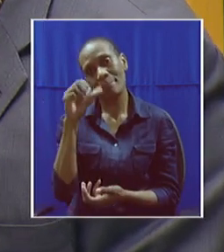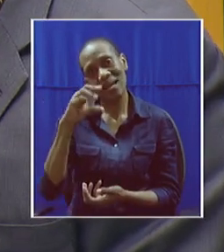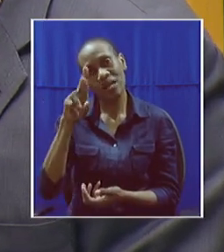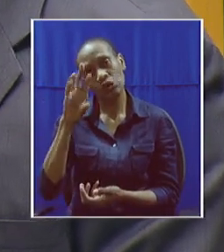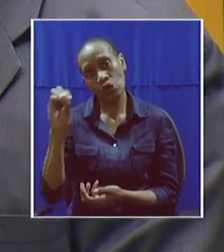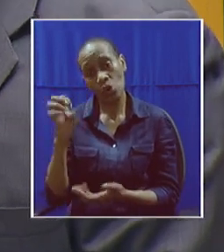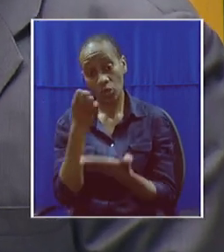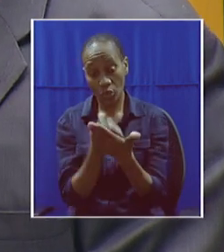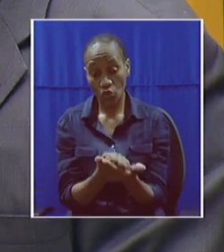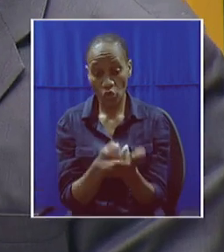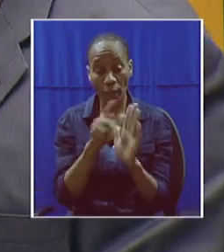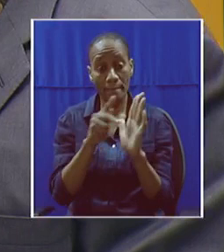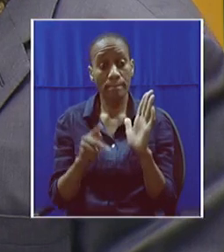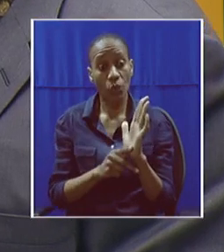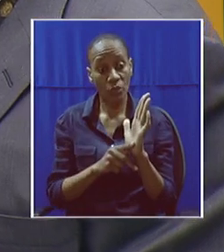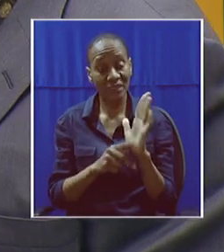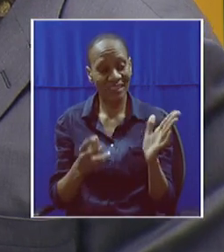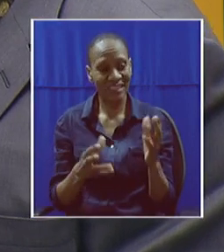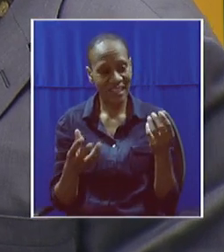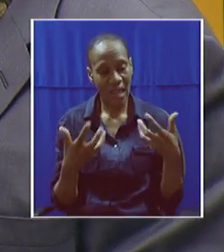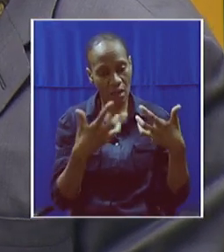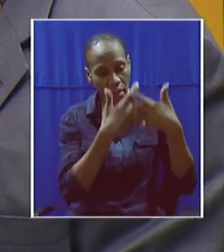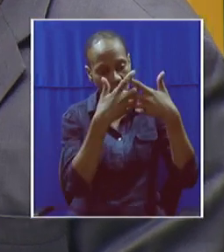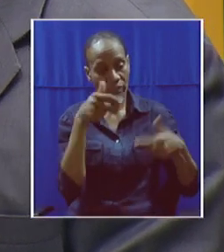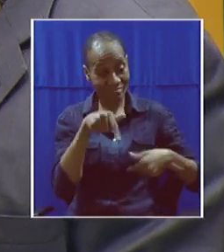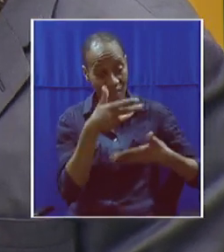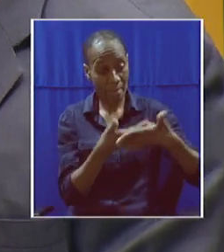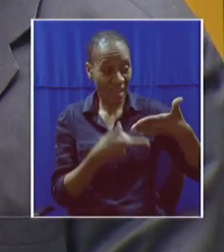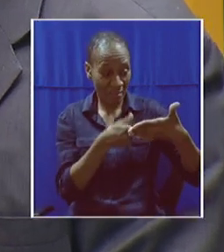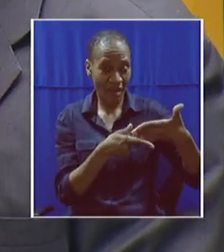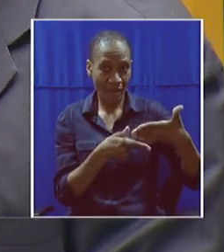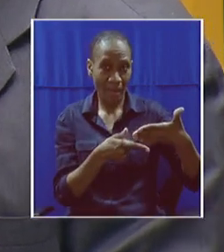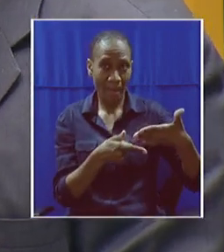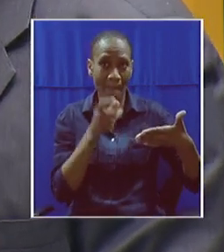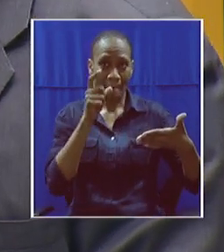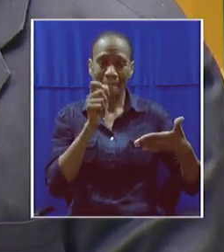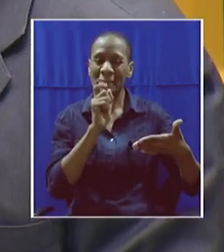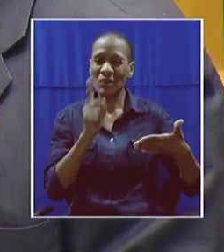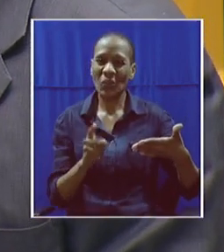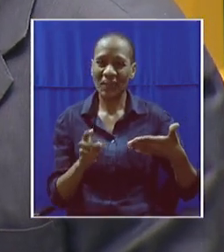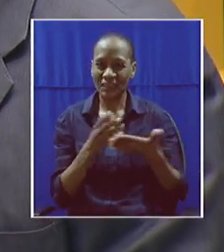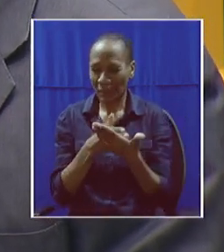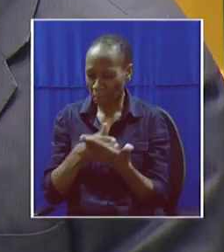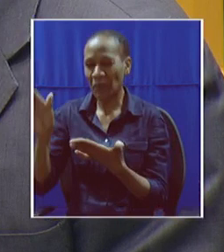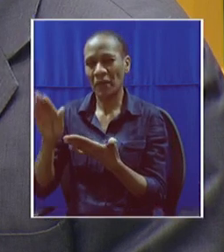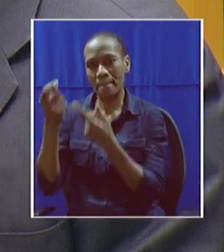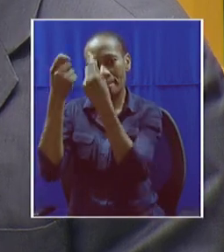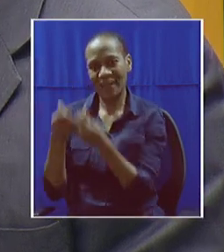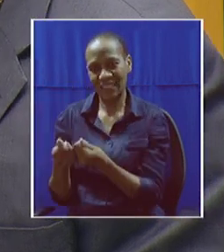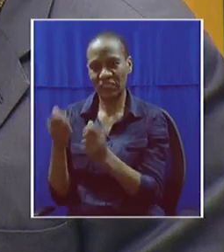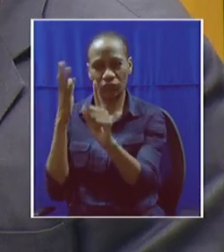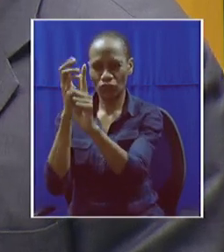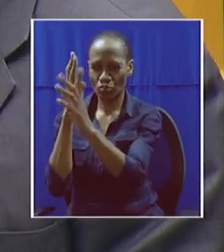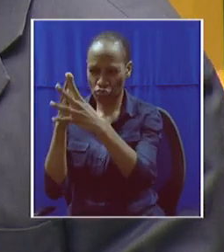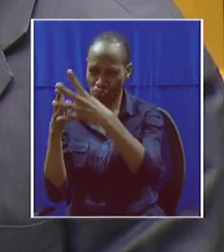macroeconomic policy that must underpin this paper must be the abolishment of inflation targeting